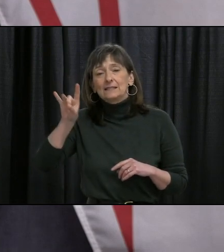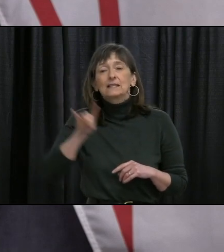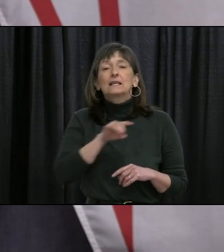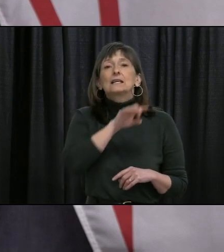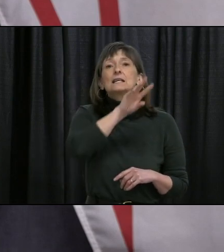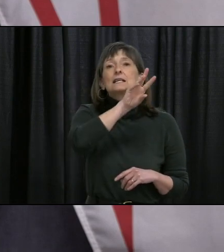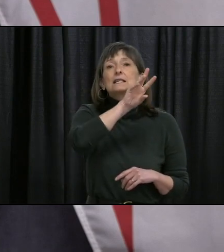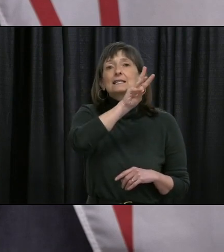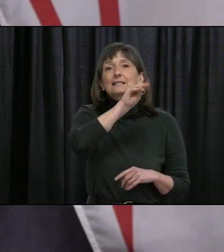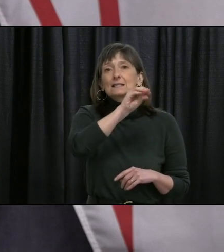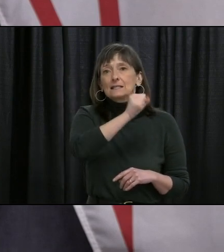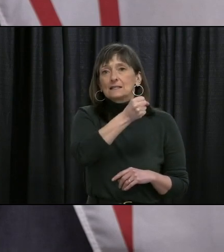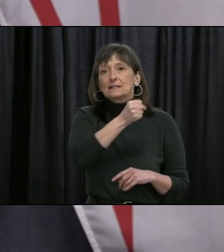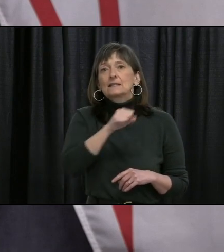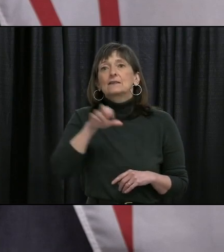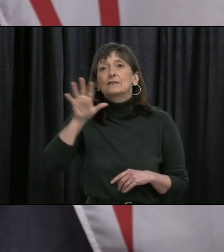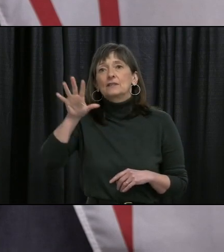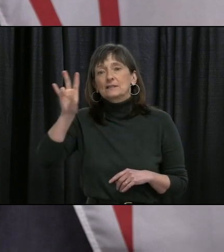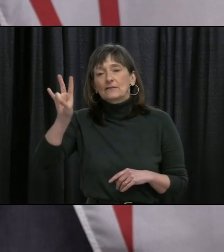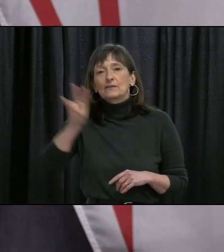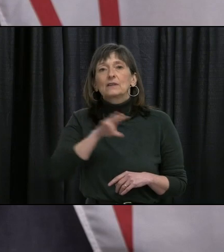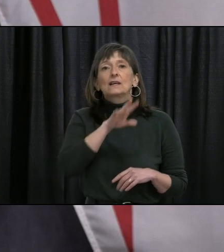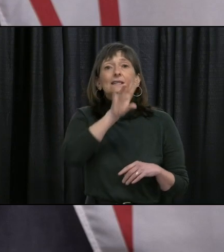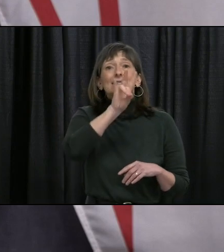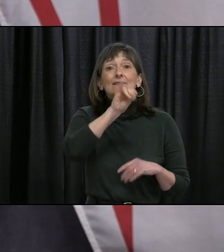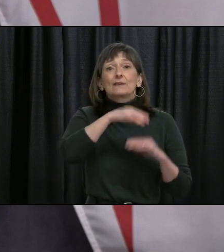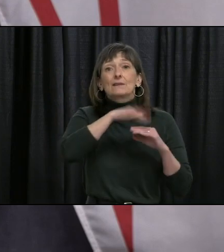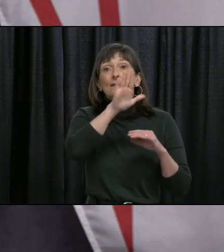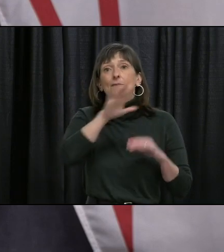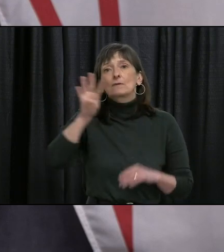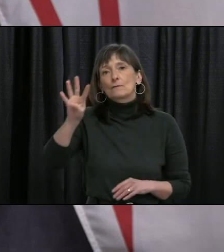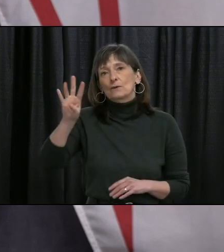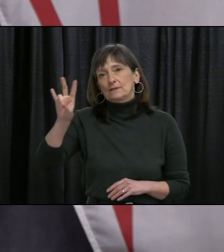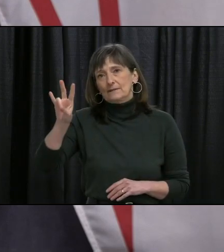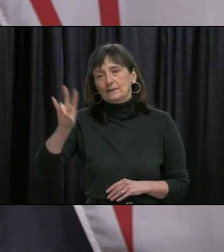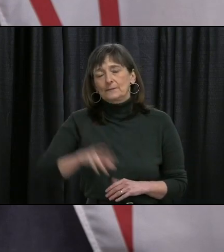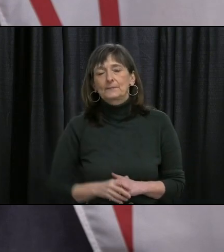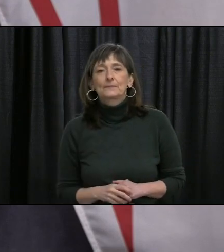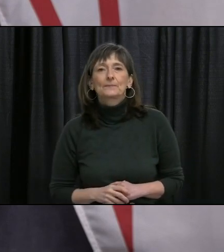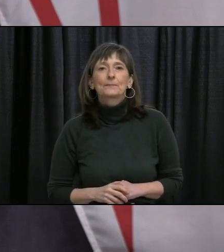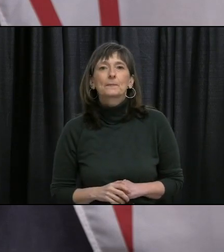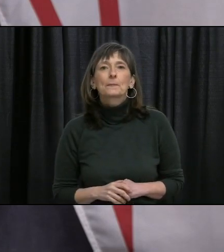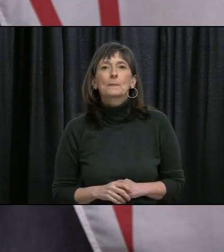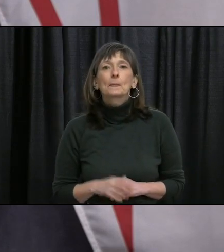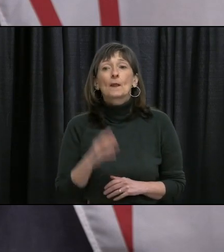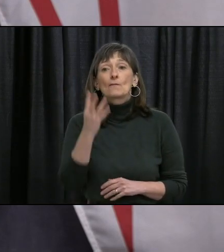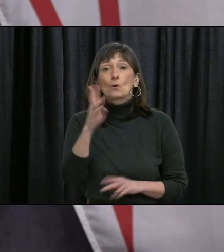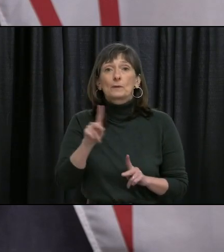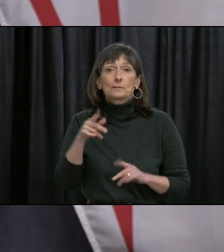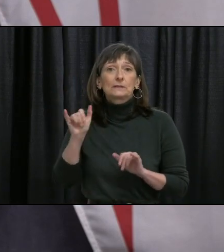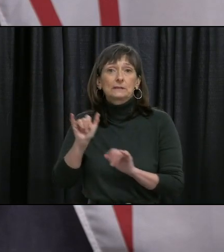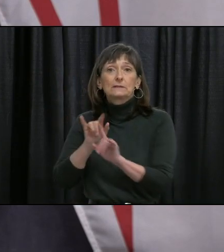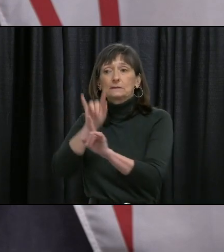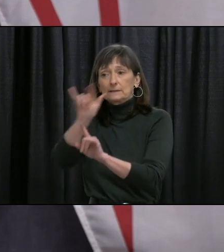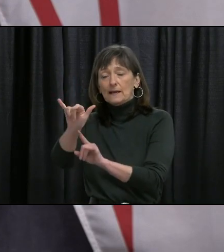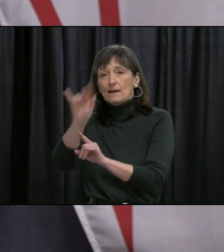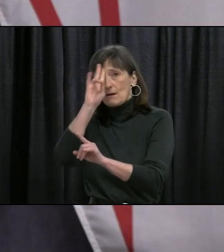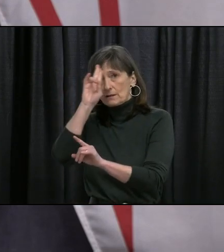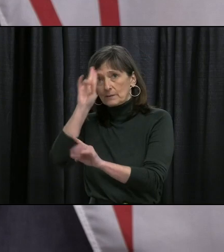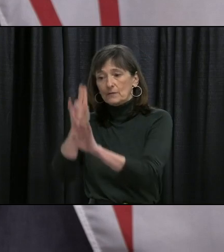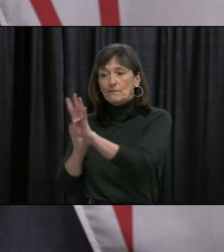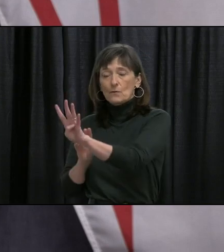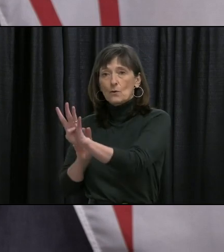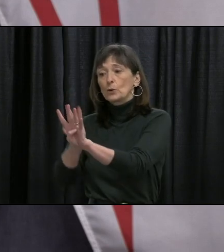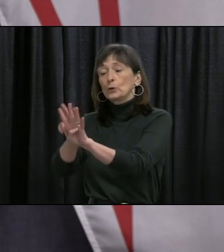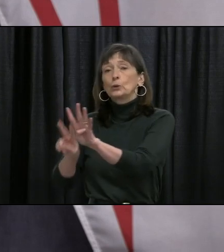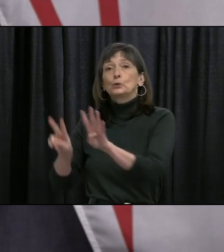57 between 60 and 69, and 47 who are 70 and above. 4 people are in hospital due to the virus, and